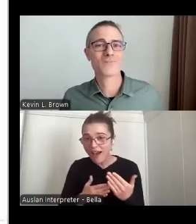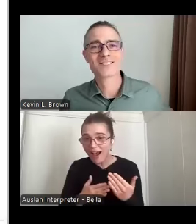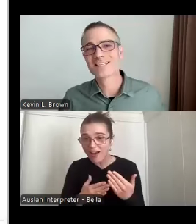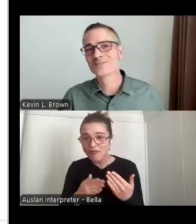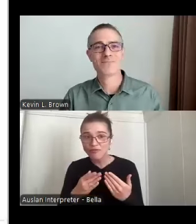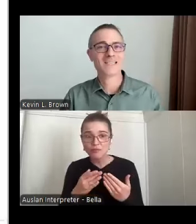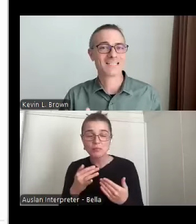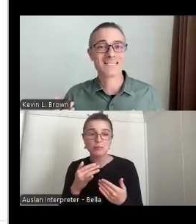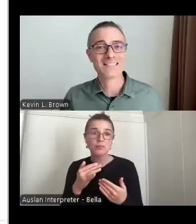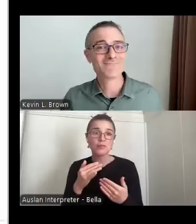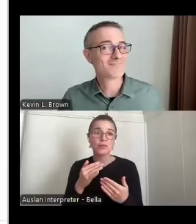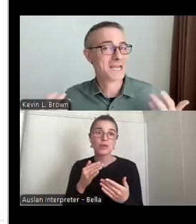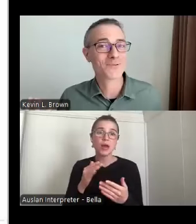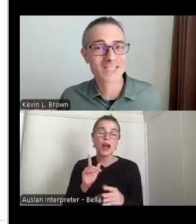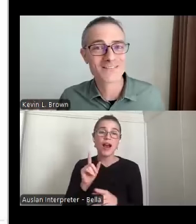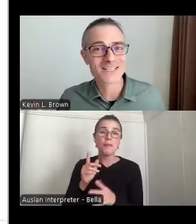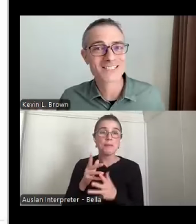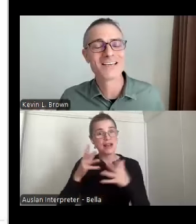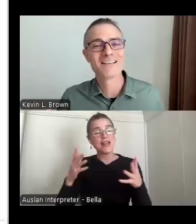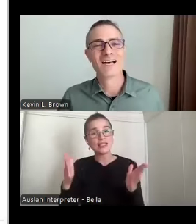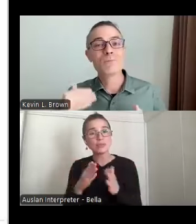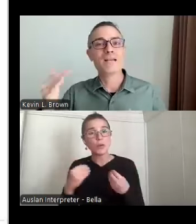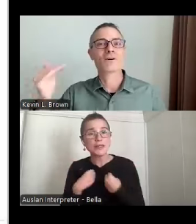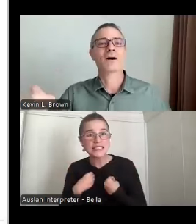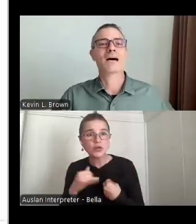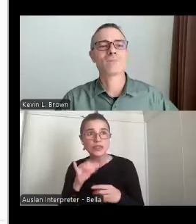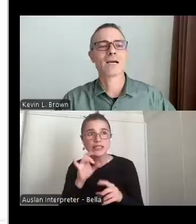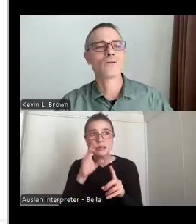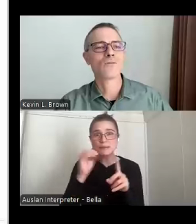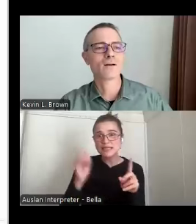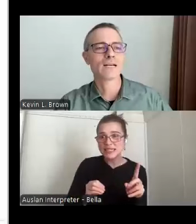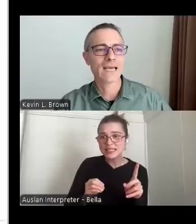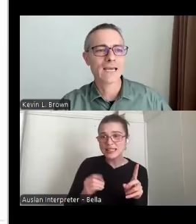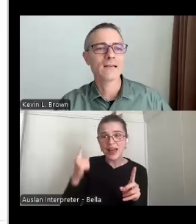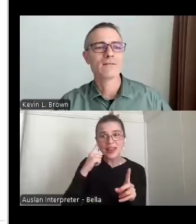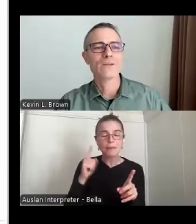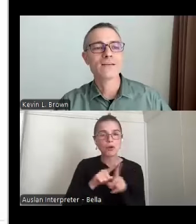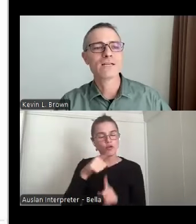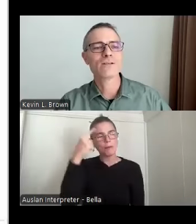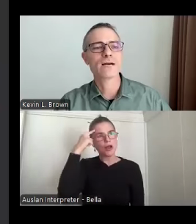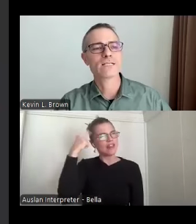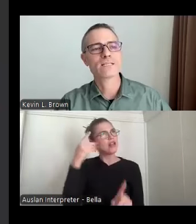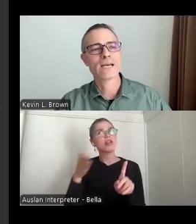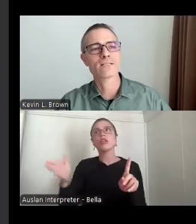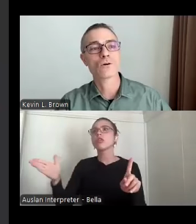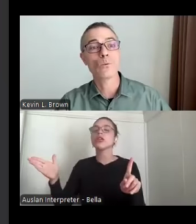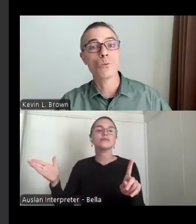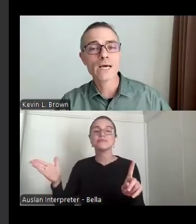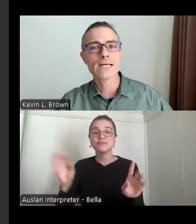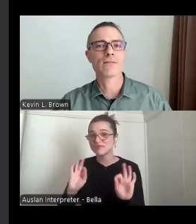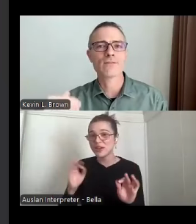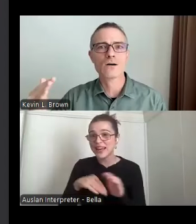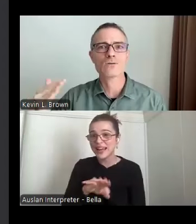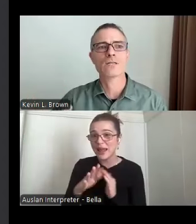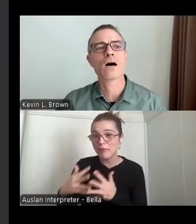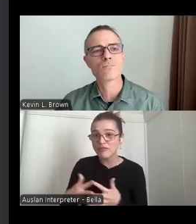small business? Maybe is it 10% of us? I think many of our minds might go there. But again, even in the United States, only 1